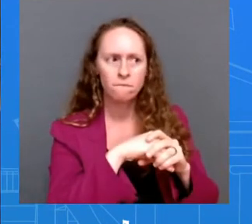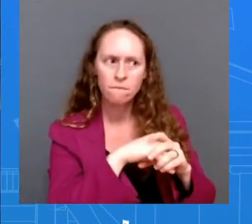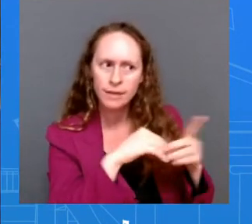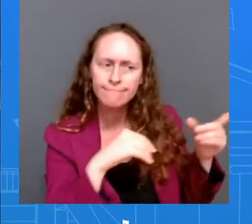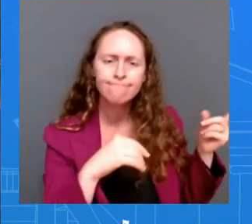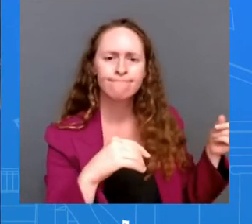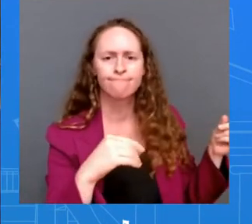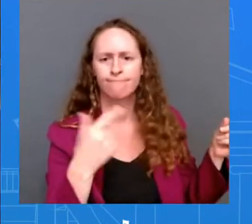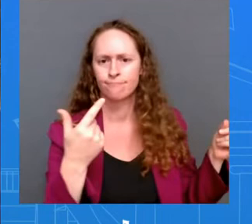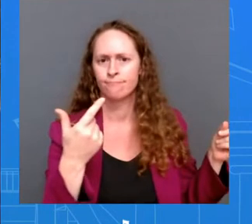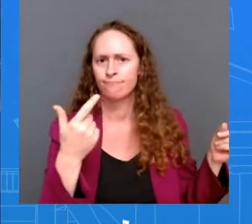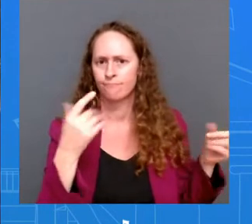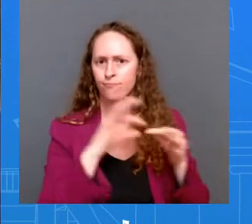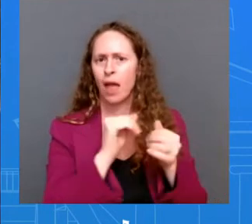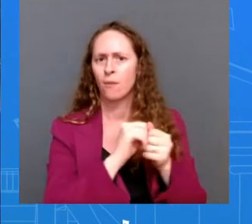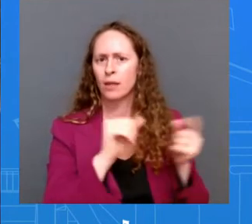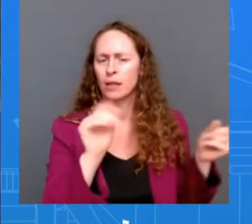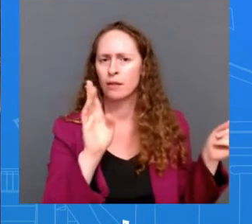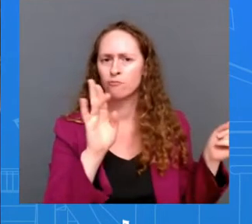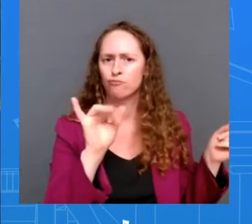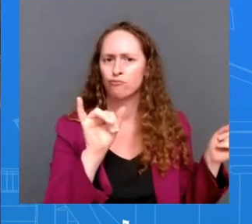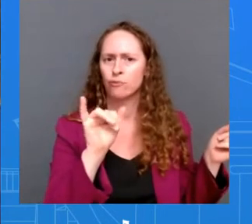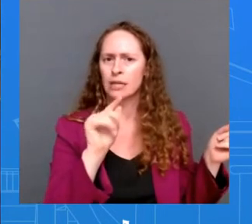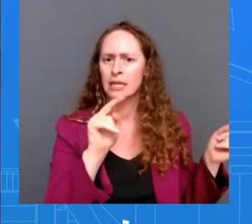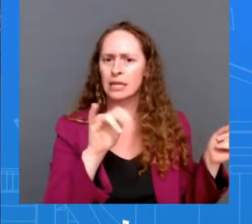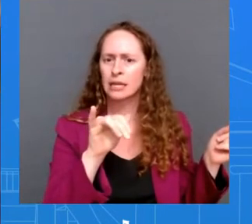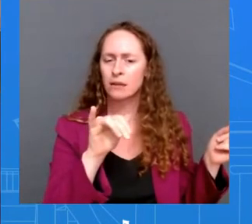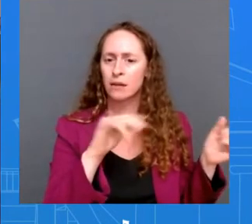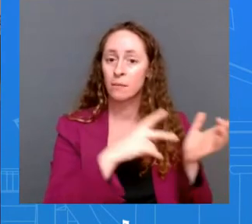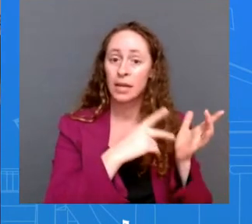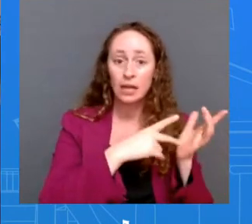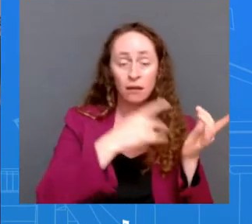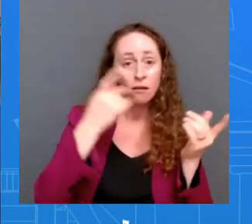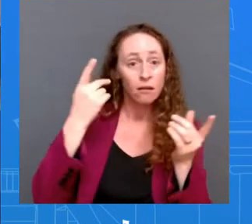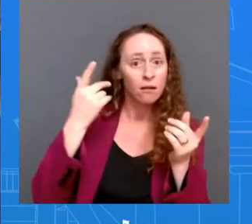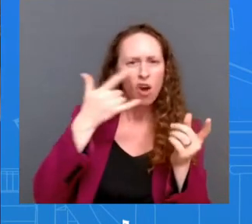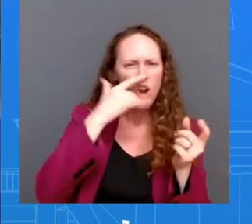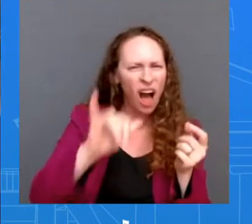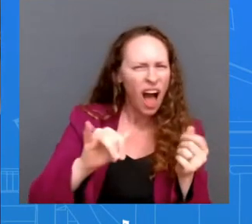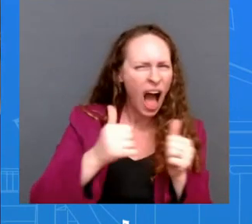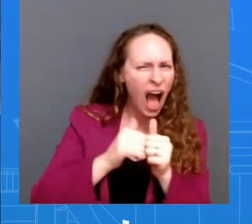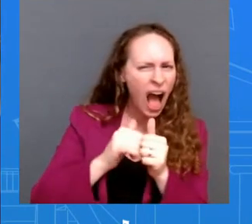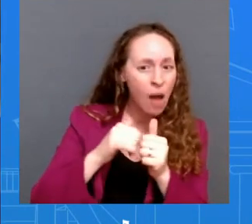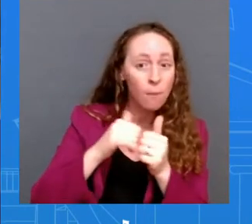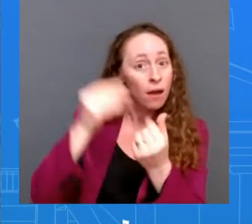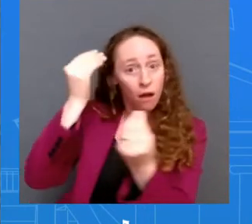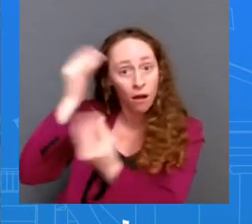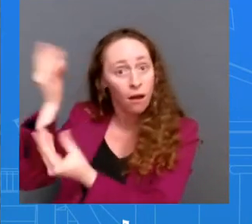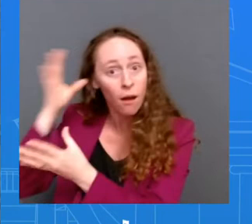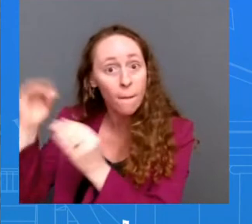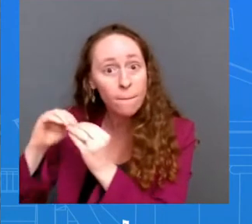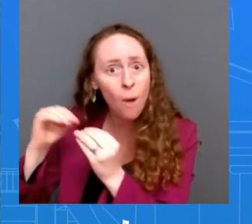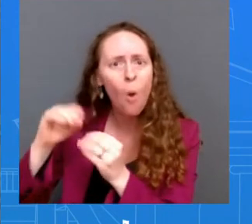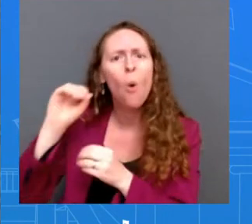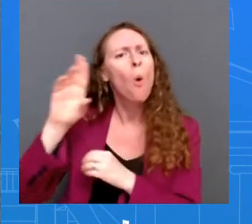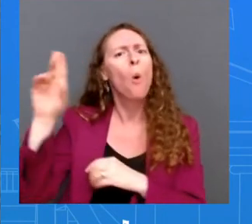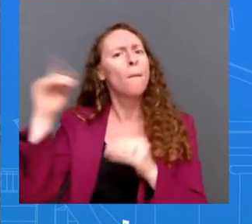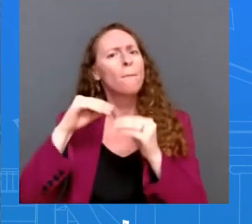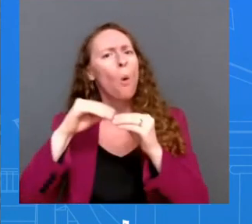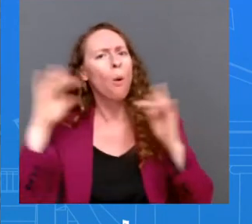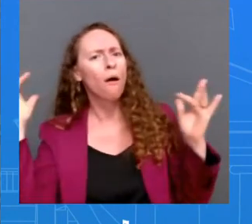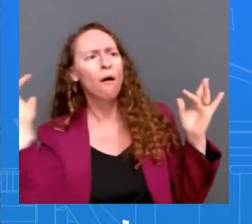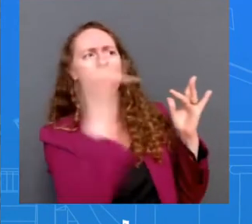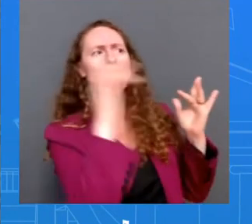or not the president would be willing to speak directly with President Putin to negotiate her release and the release of Paul? When I say personally involved, I mean he's